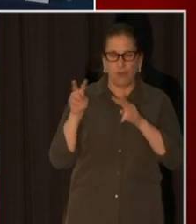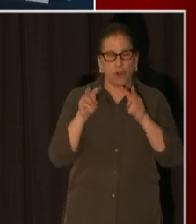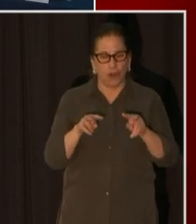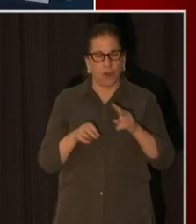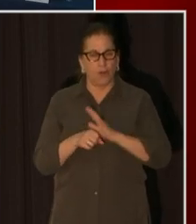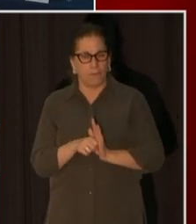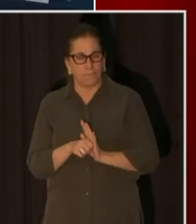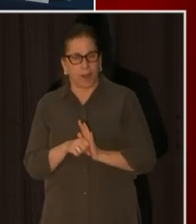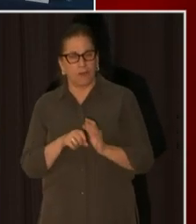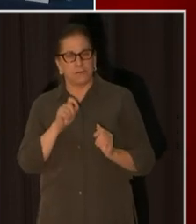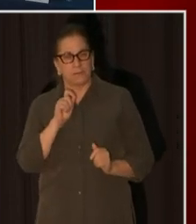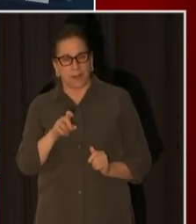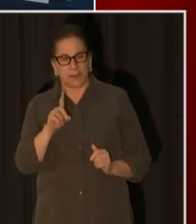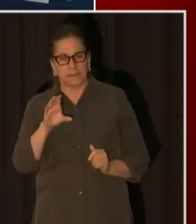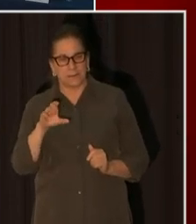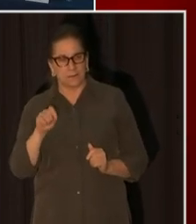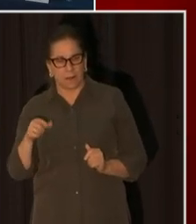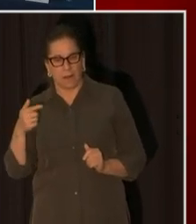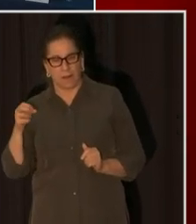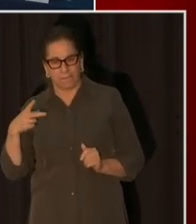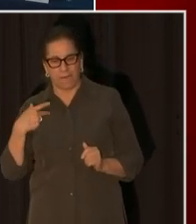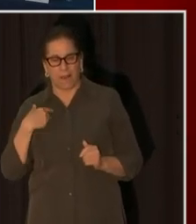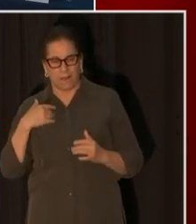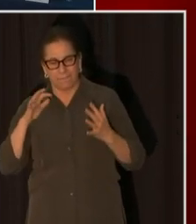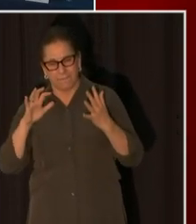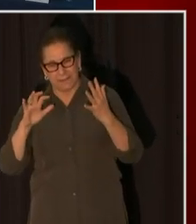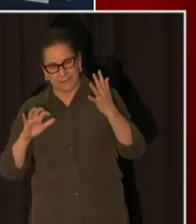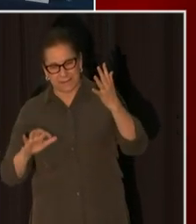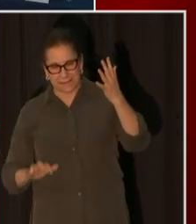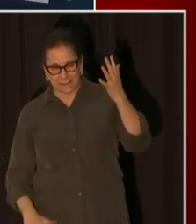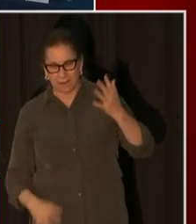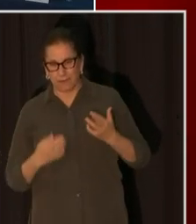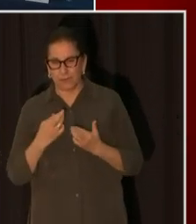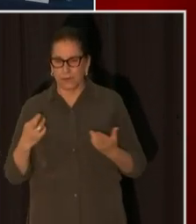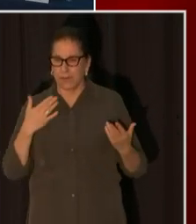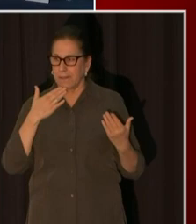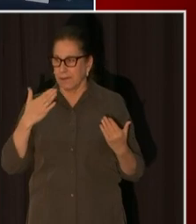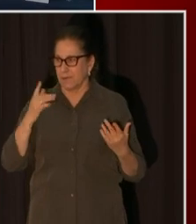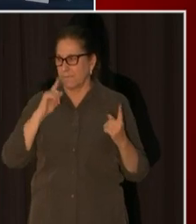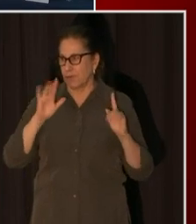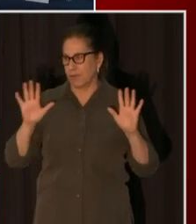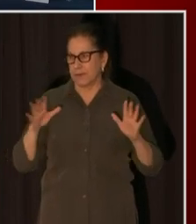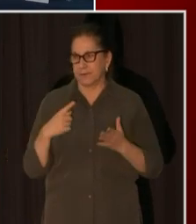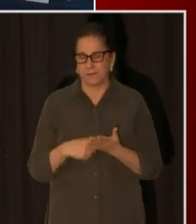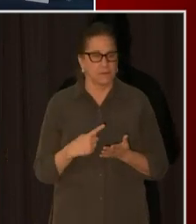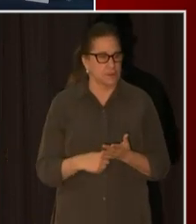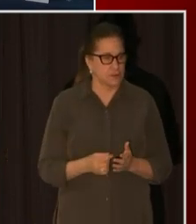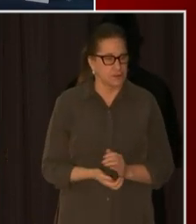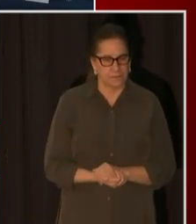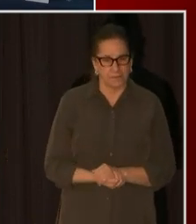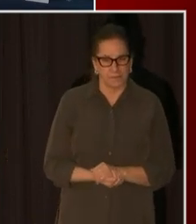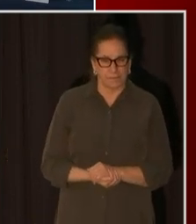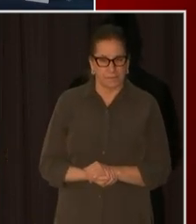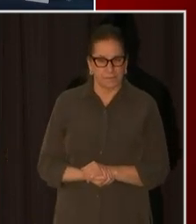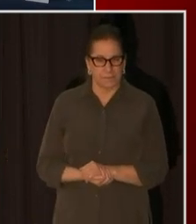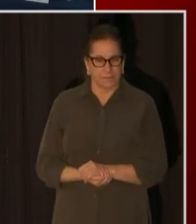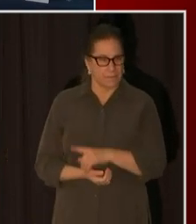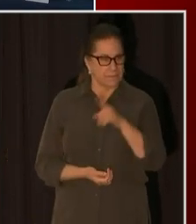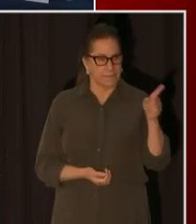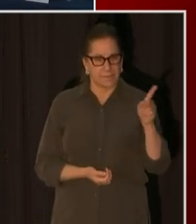so we're all here for you as a city, and these are unprecedented times, but we're in this